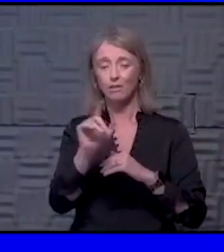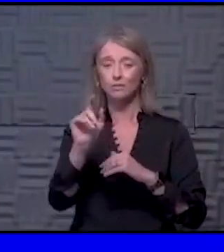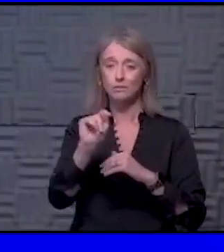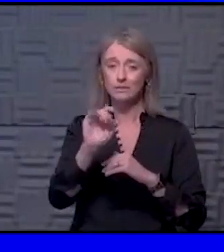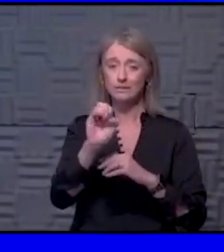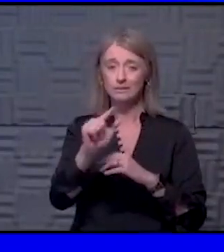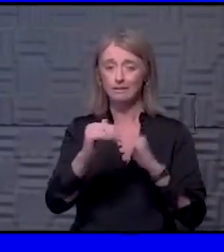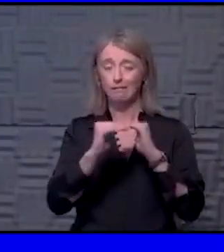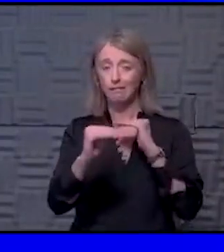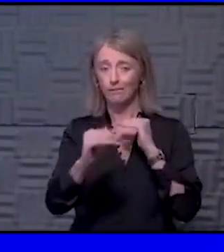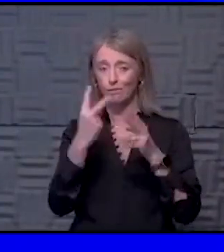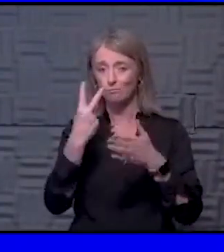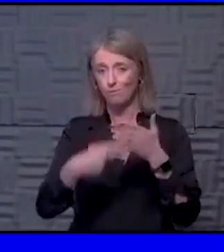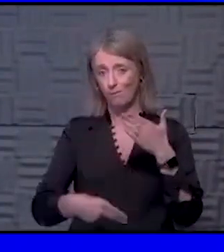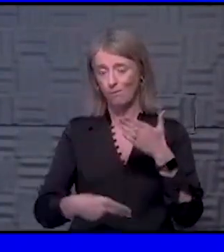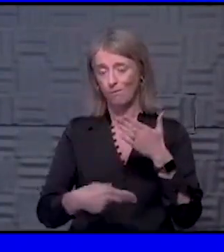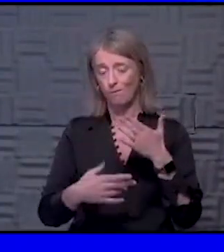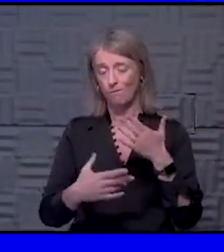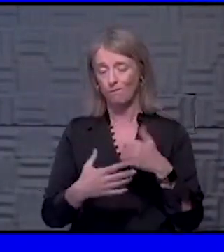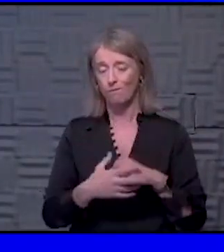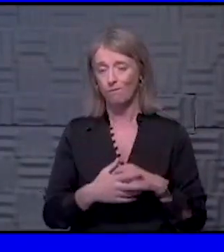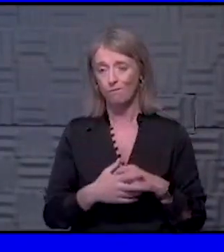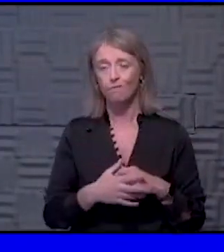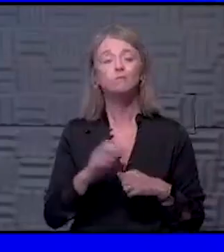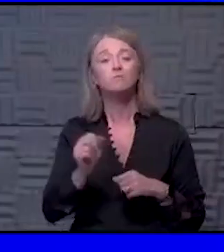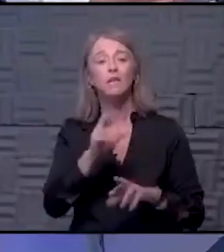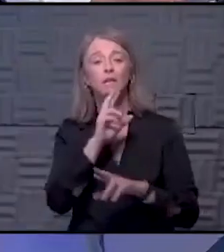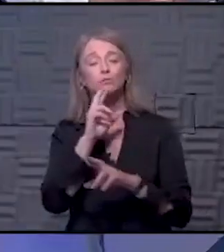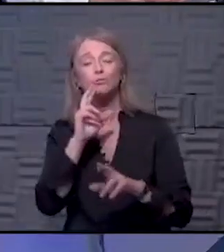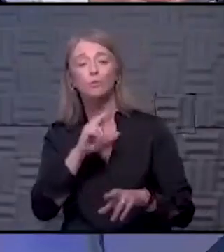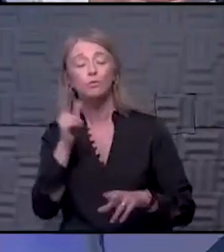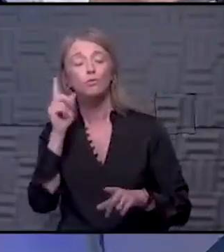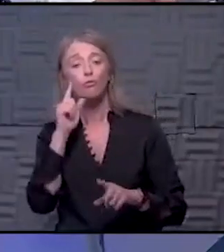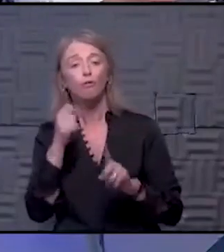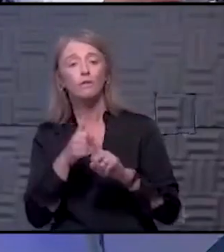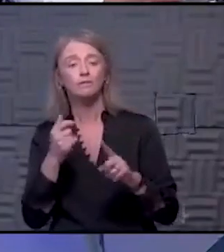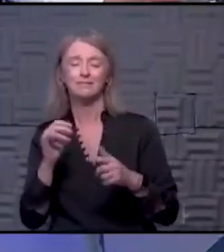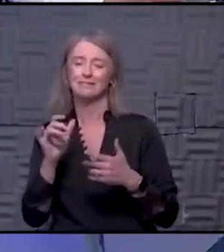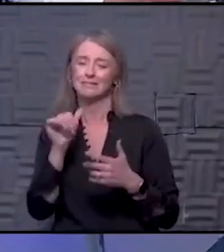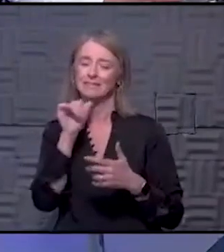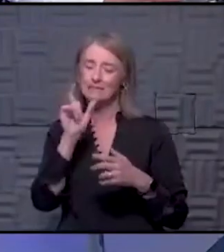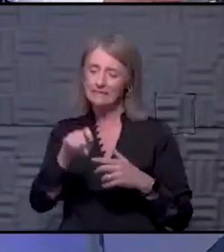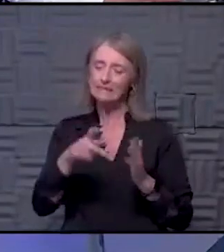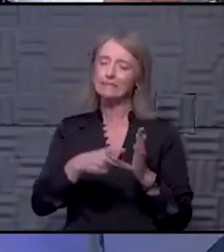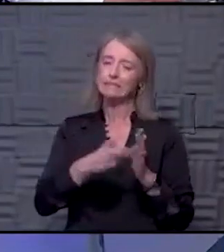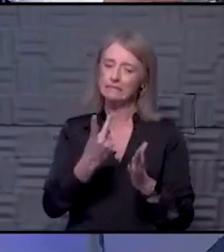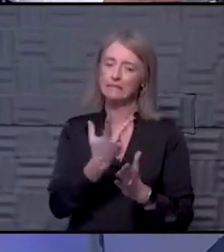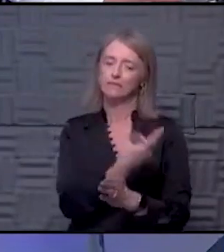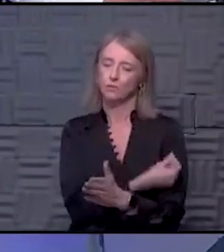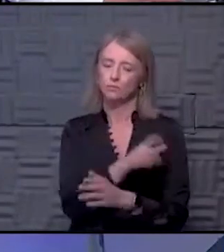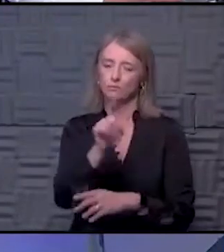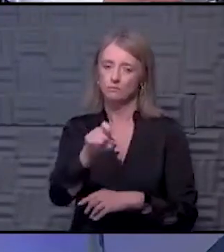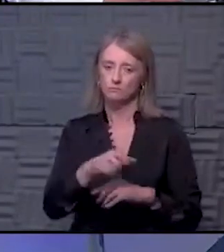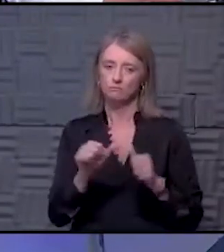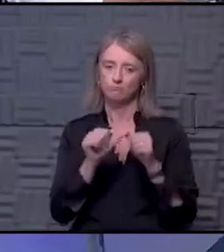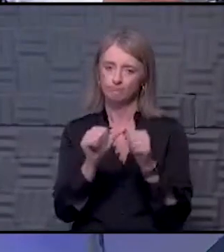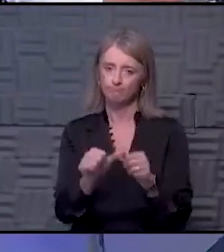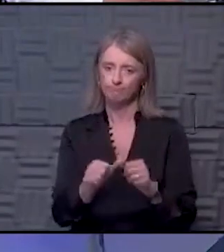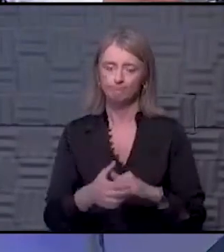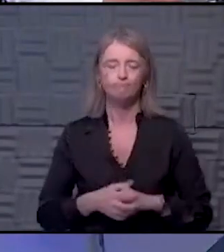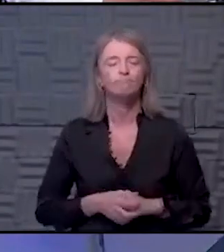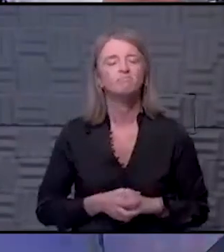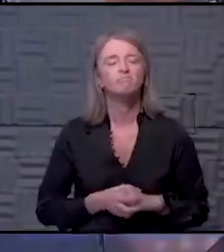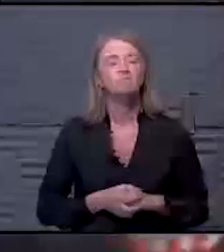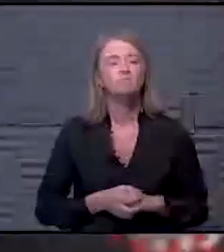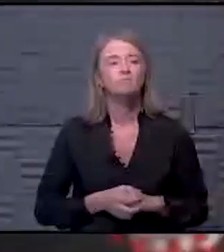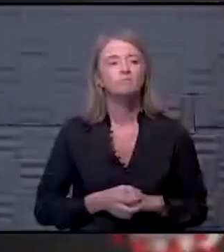So there's a lot of things going on, but just as you said, yes, it's been reported, but we still need to get that second dose if you got Moderna and Pfizer. All right.